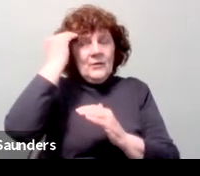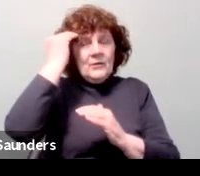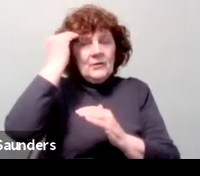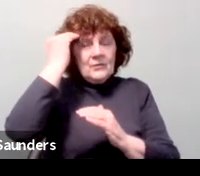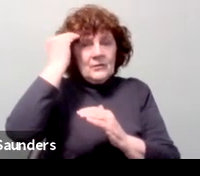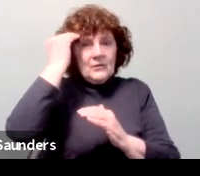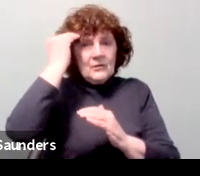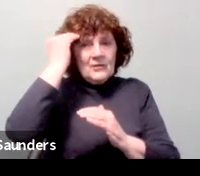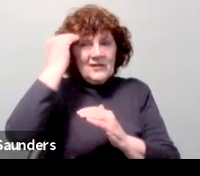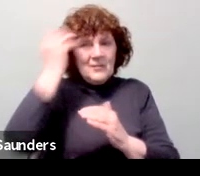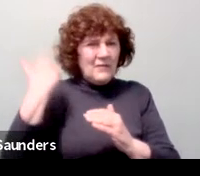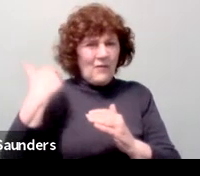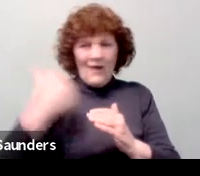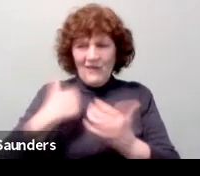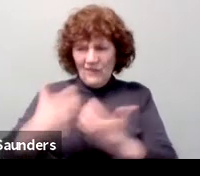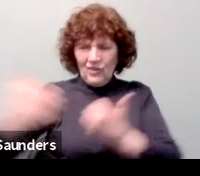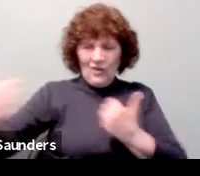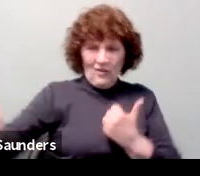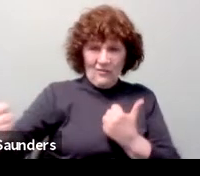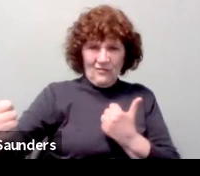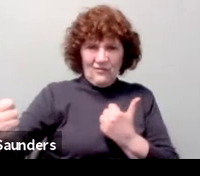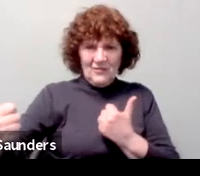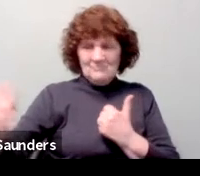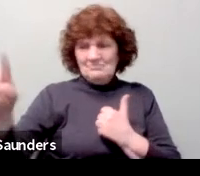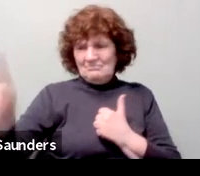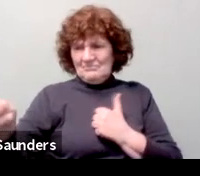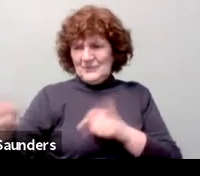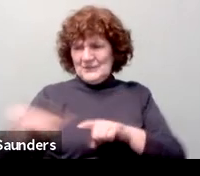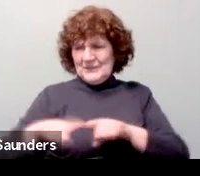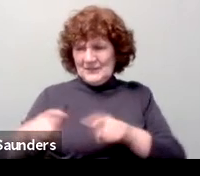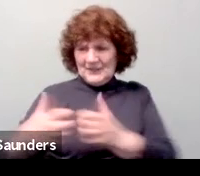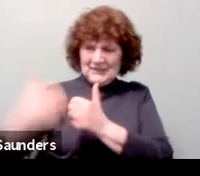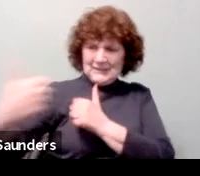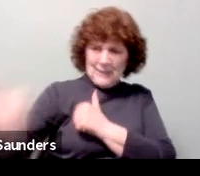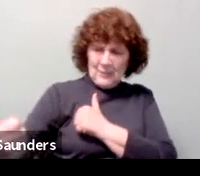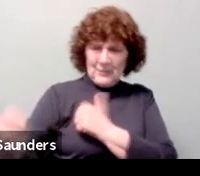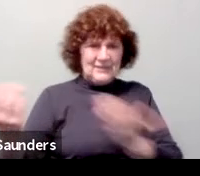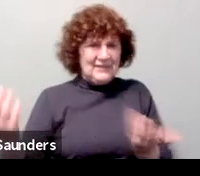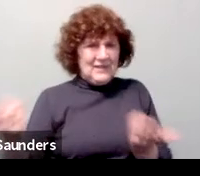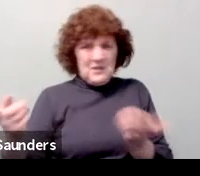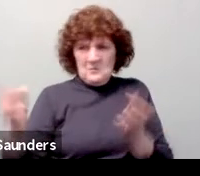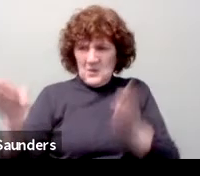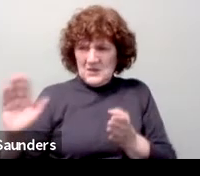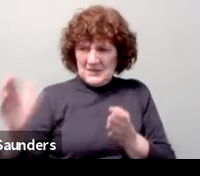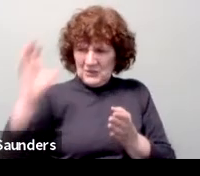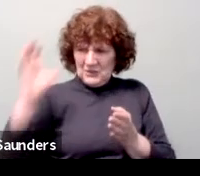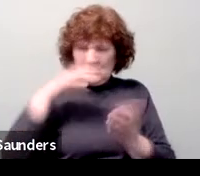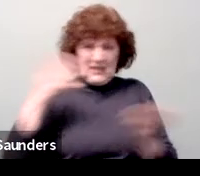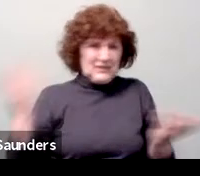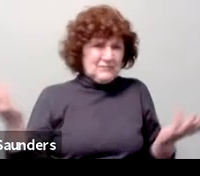gulf that so often separates between a person who might seem strange